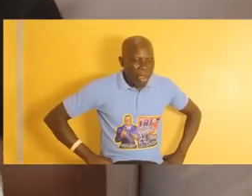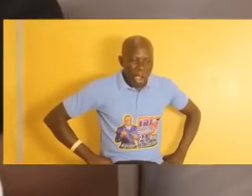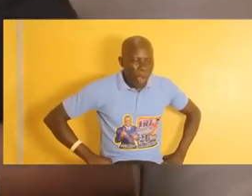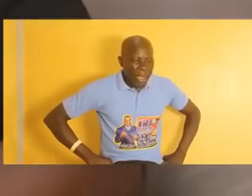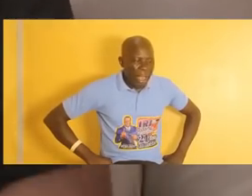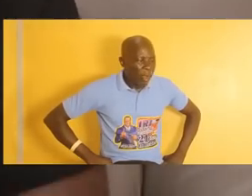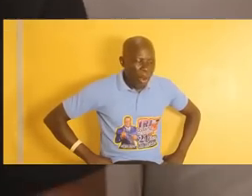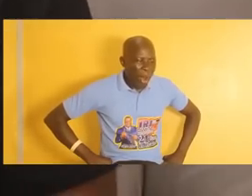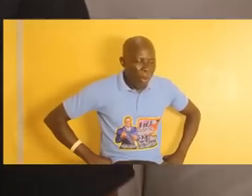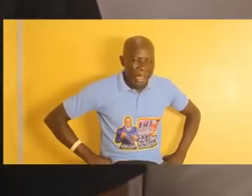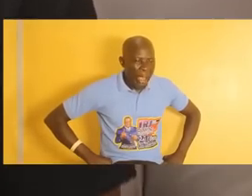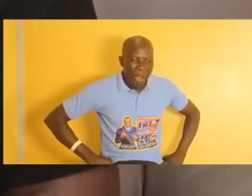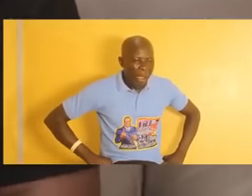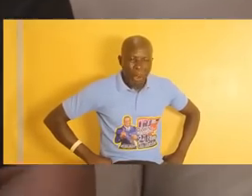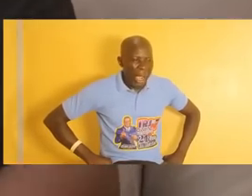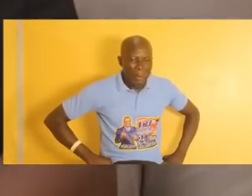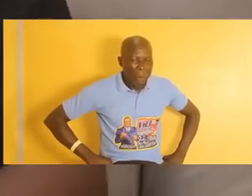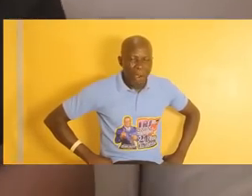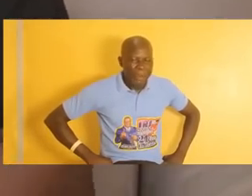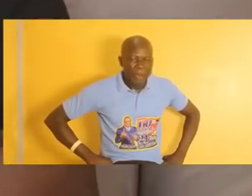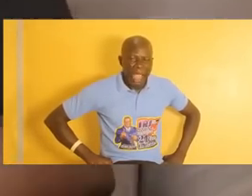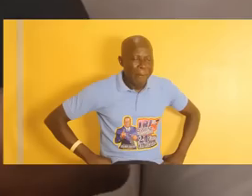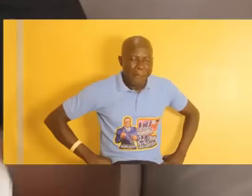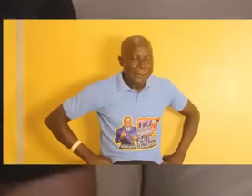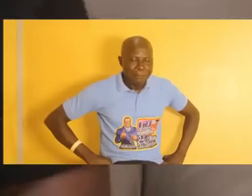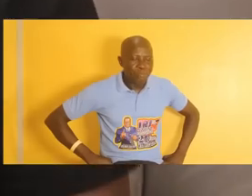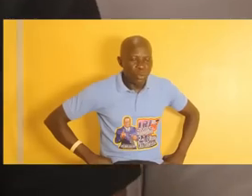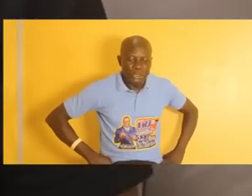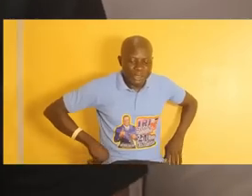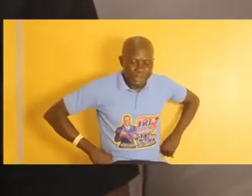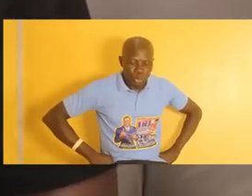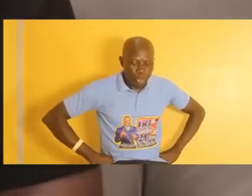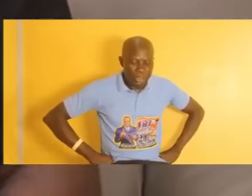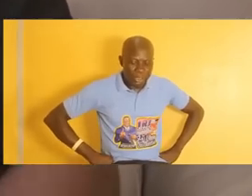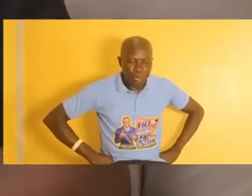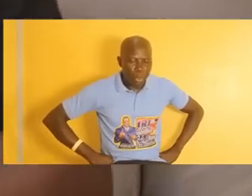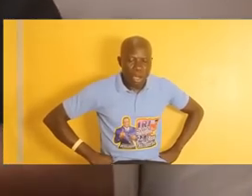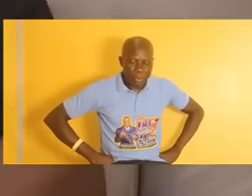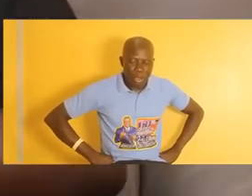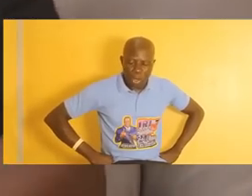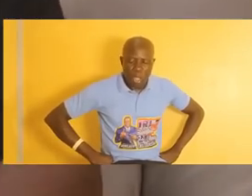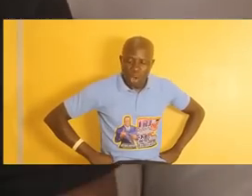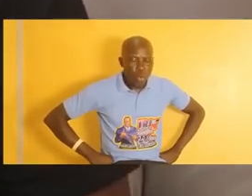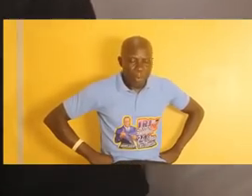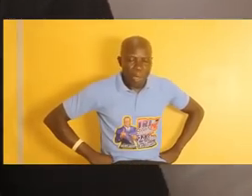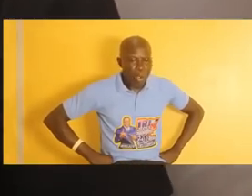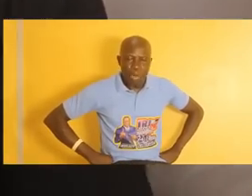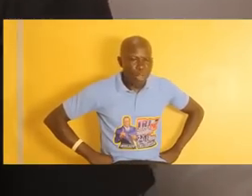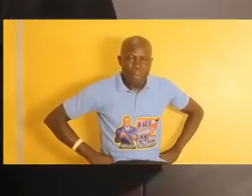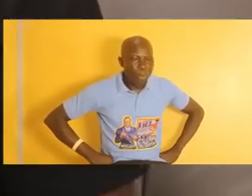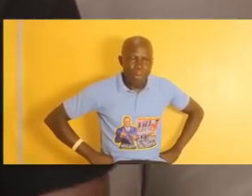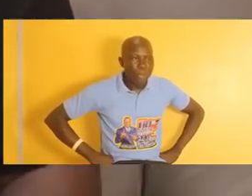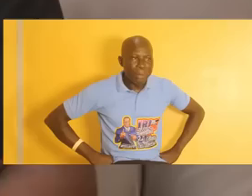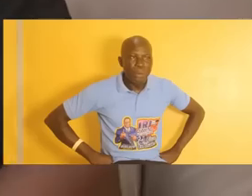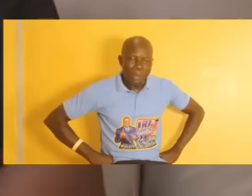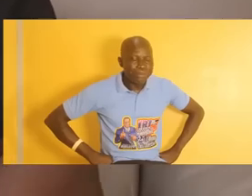God. Oh my God. Oh my God. Oh my God. Oh my God. Oh my God. Oh my God. Oh my God. Oh my God. Oh my God. Oh my God. Oh my God. Oh my God. Oh my God. Oh my God. Oh my God. Oh my God. Oh my God. Oh my God. Oh my God. Oh my